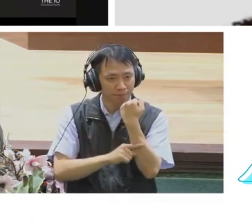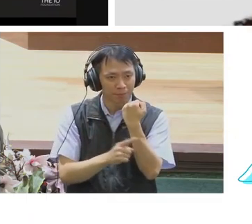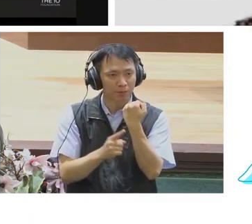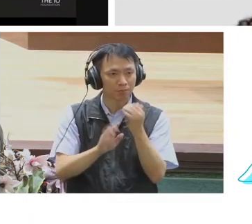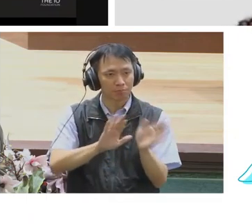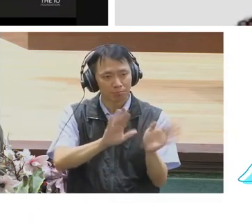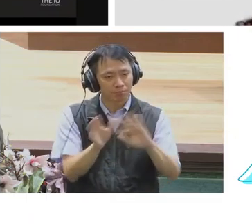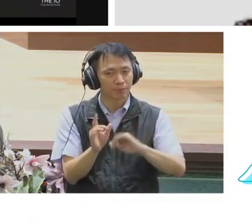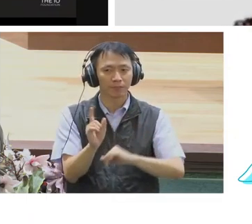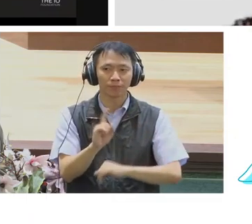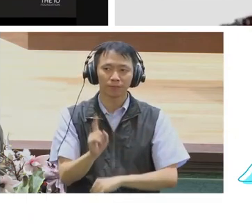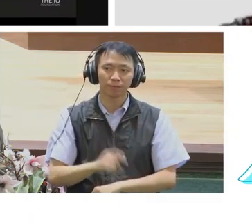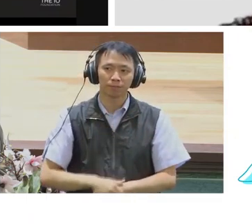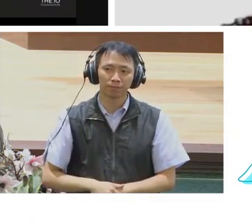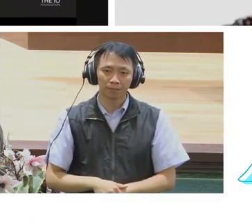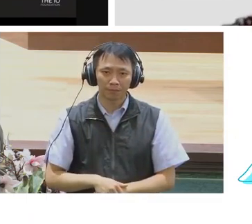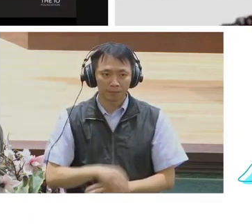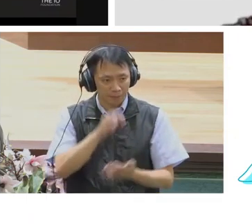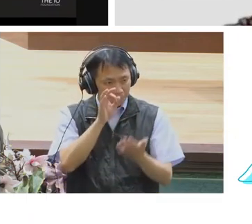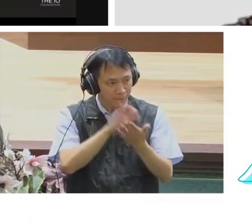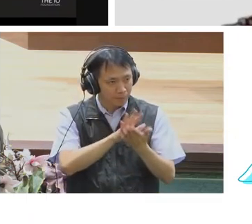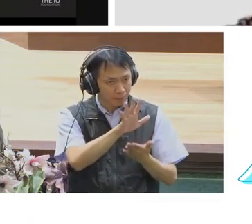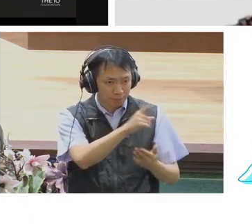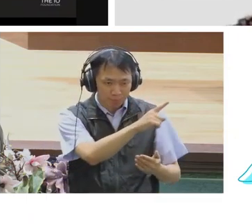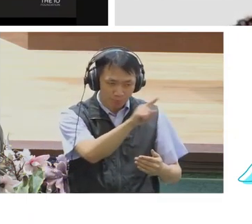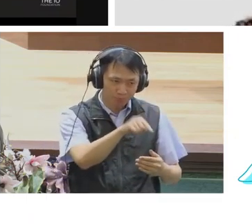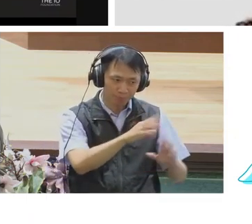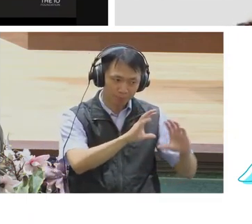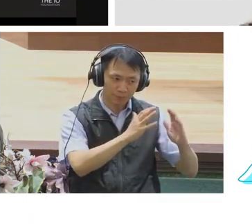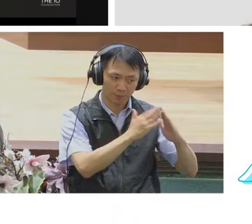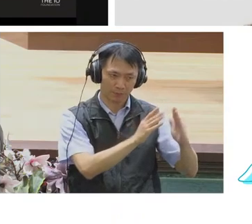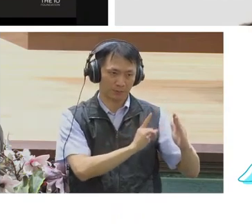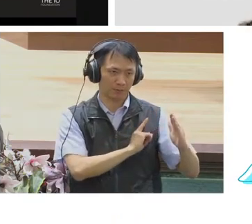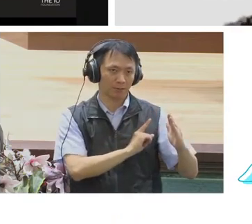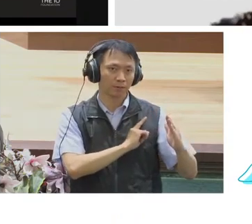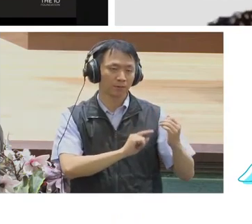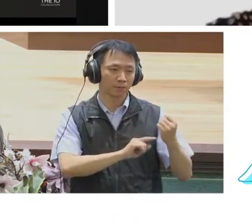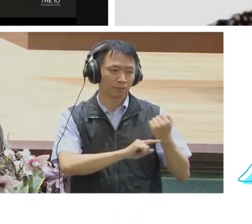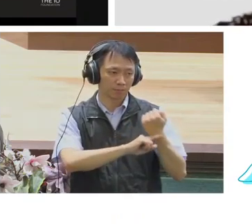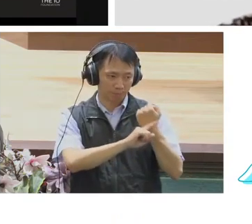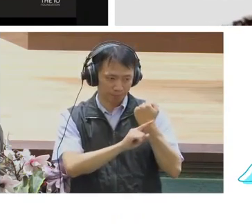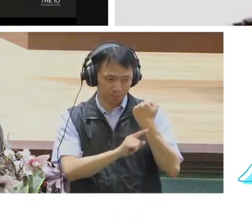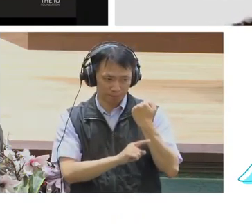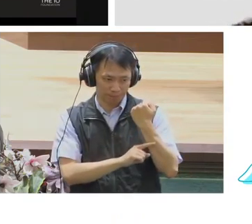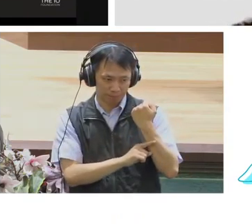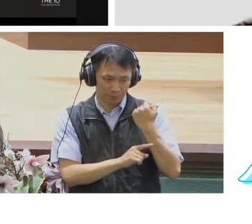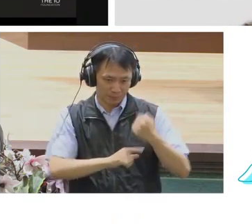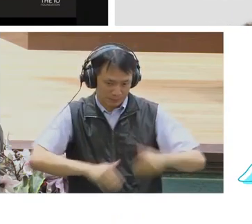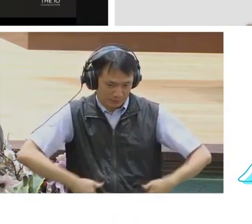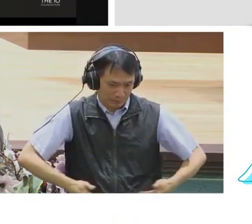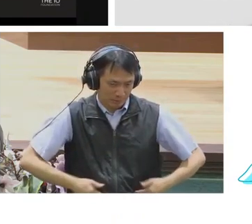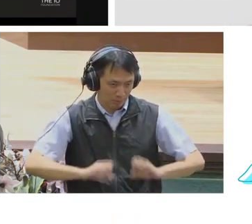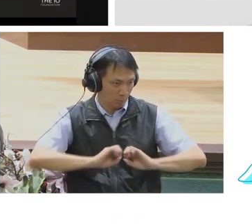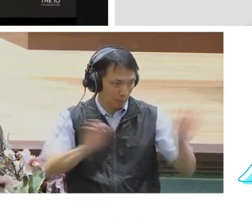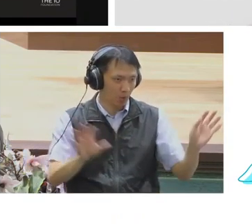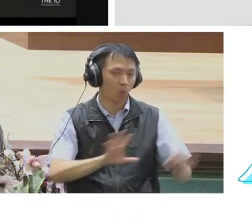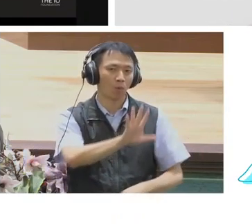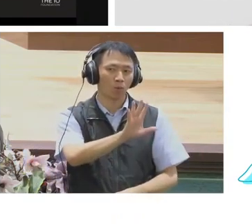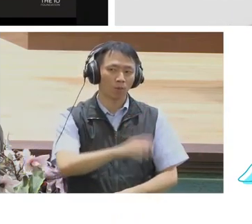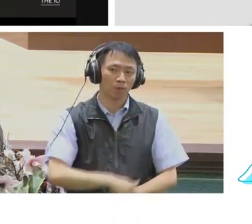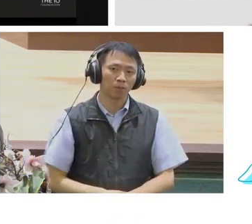the territories actually already had a kind of state of emergency, you might call it, in place.